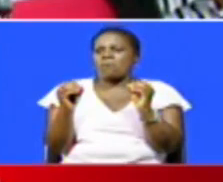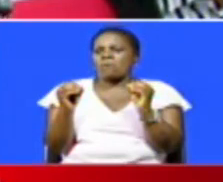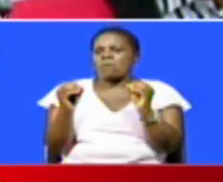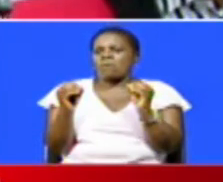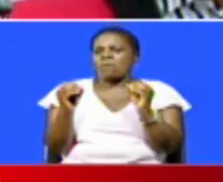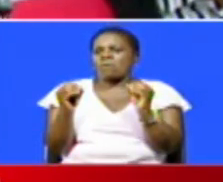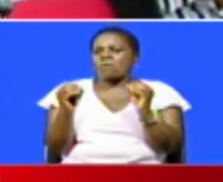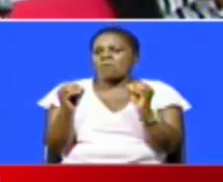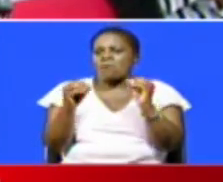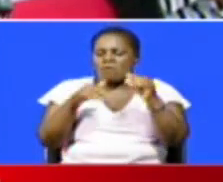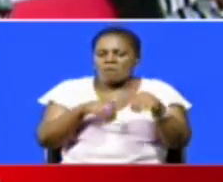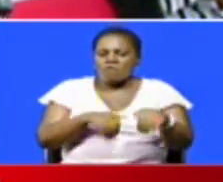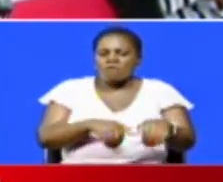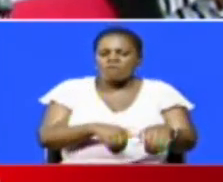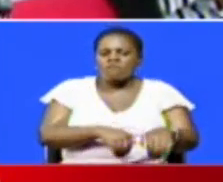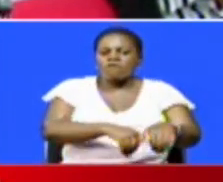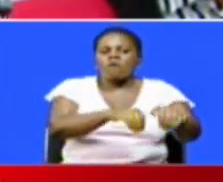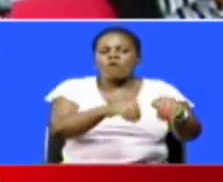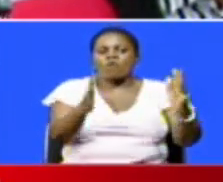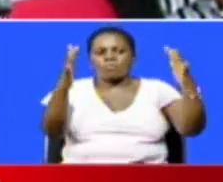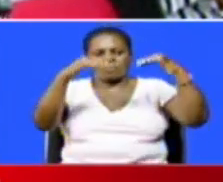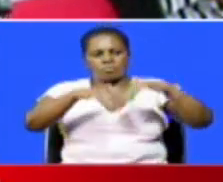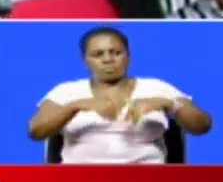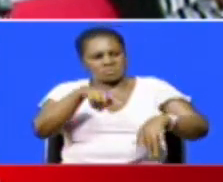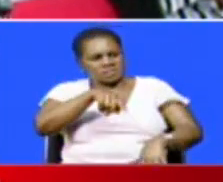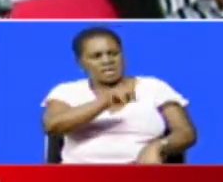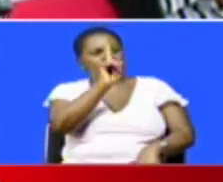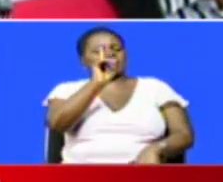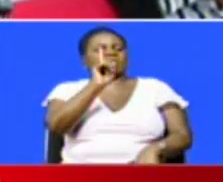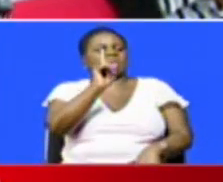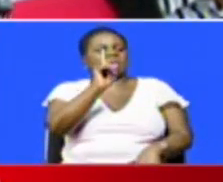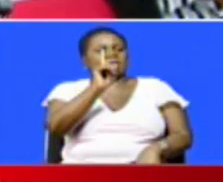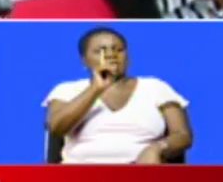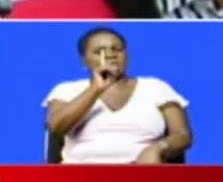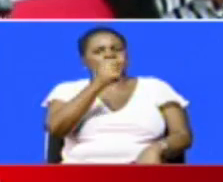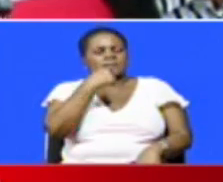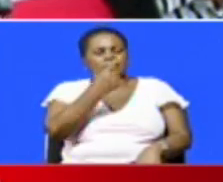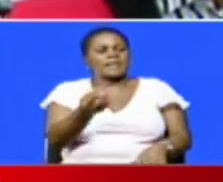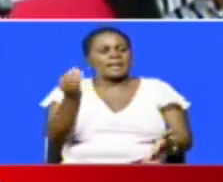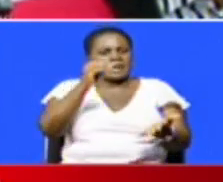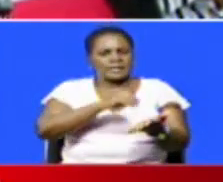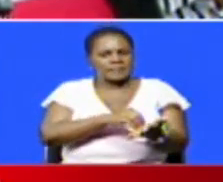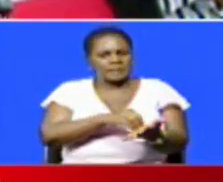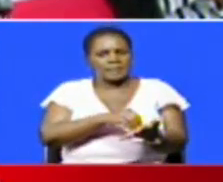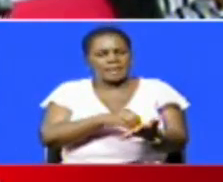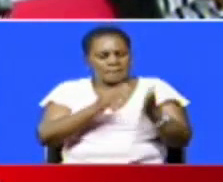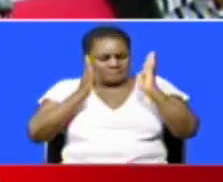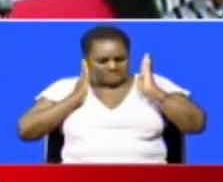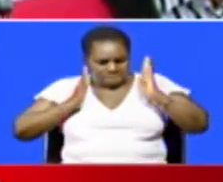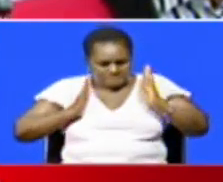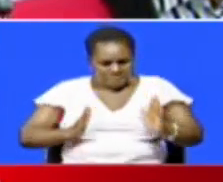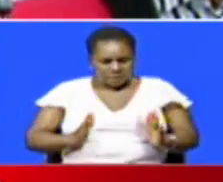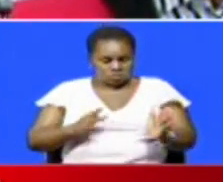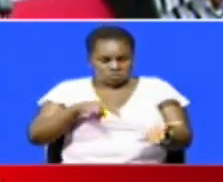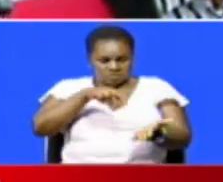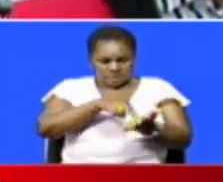going to follow them in their gatherings is upon you. We've told you again and again, the person